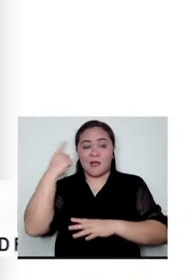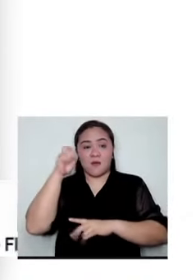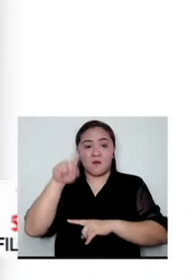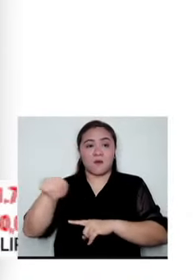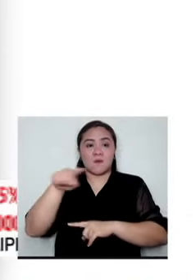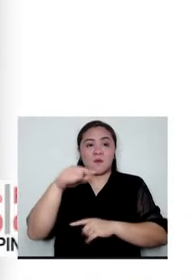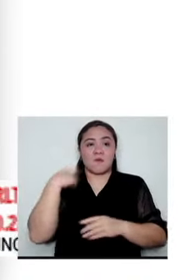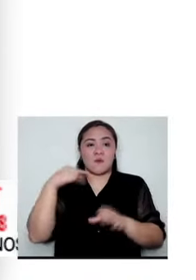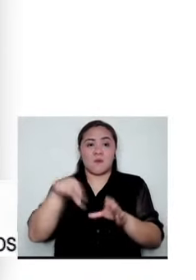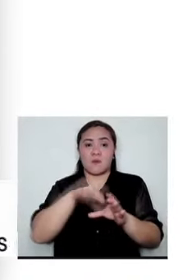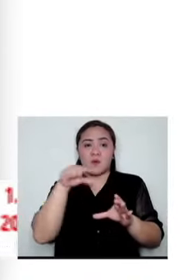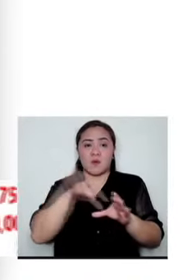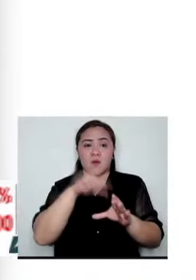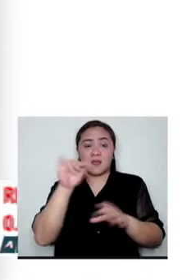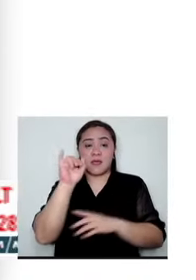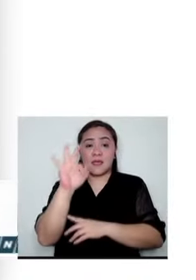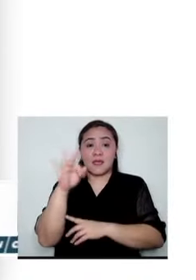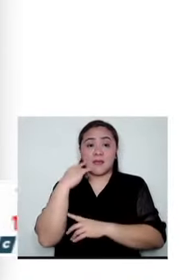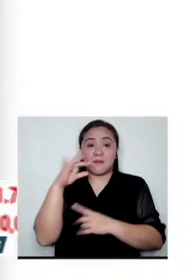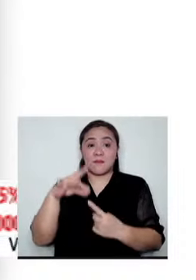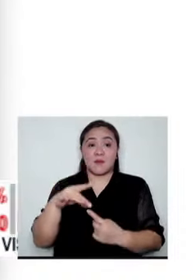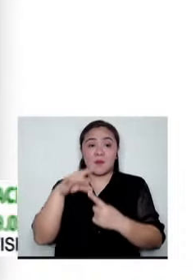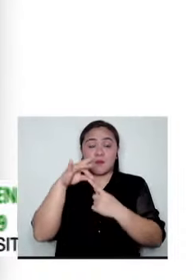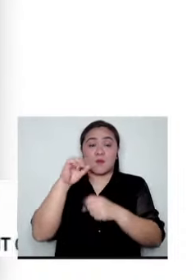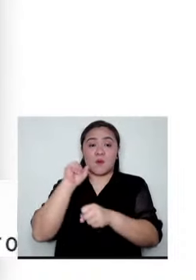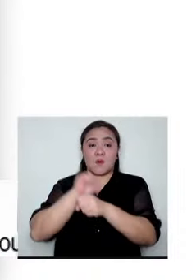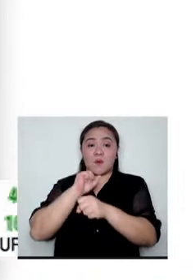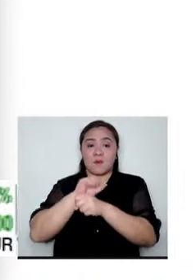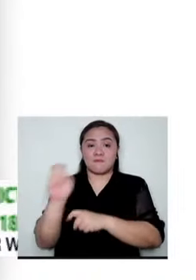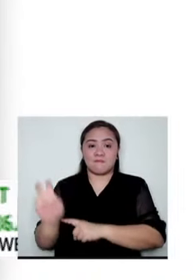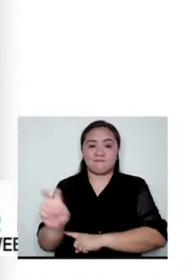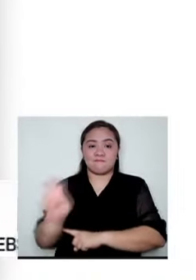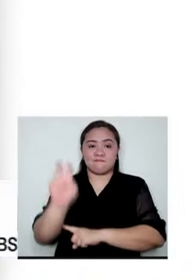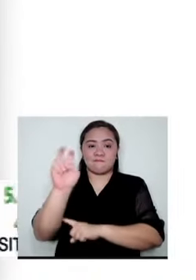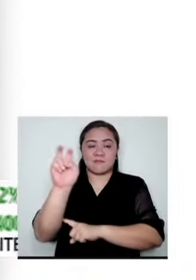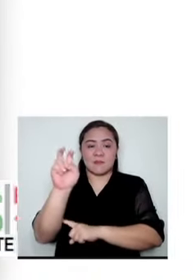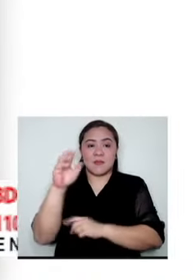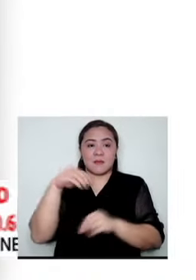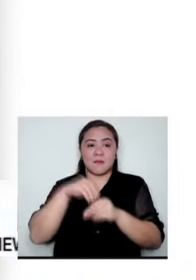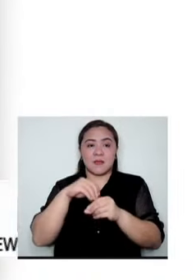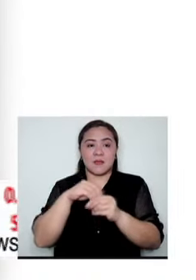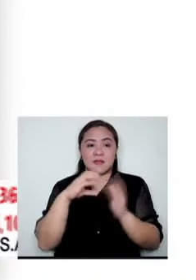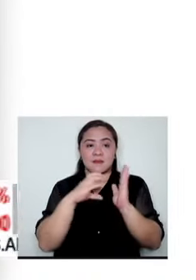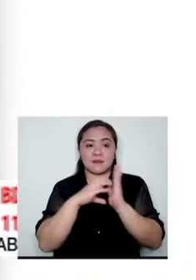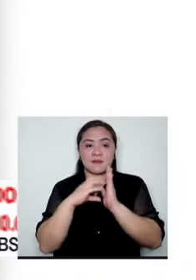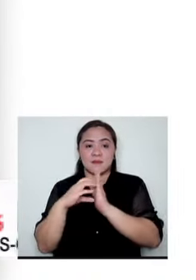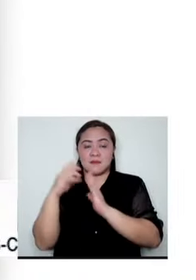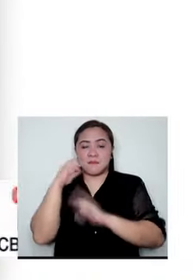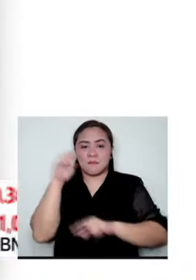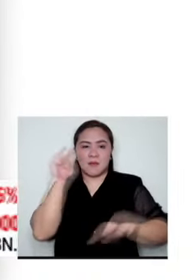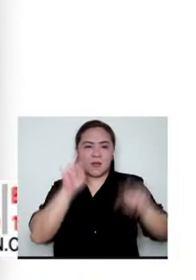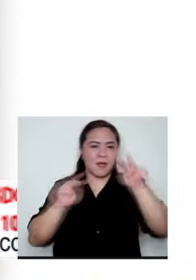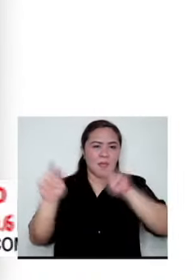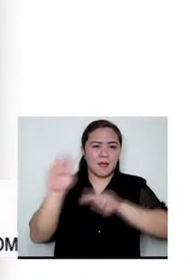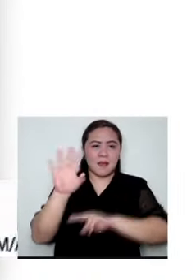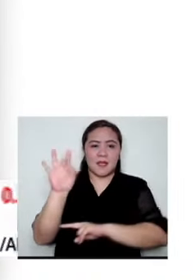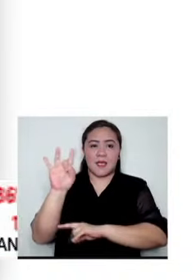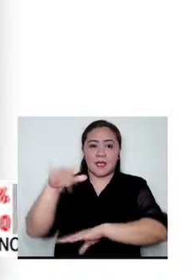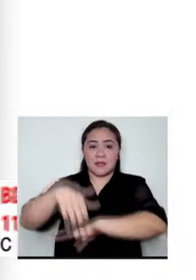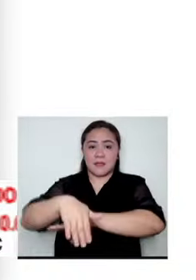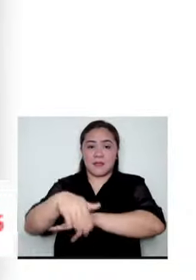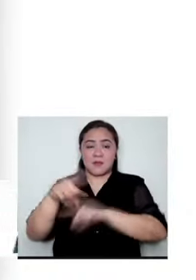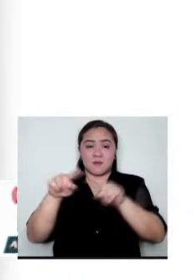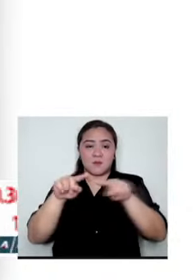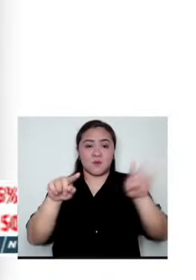grocery runs. Only essential workers can travel between cities, and they must observe the 8 p.m. to 4 a.m.